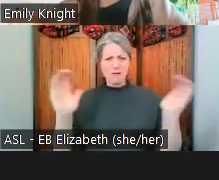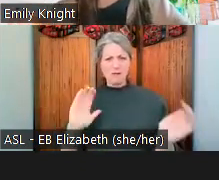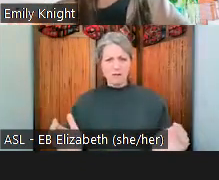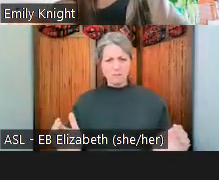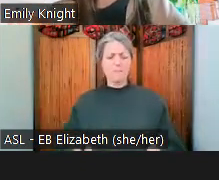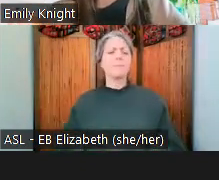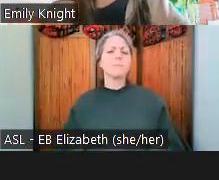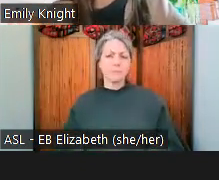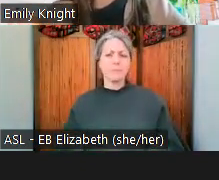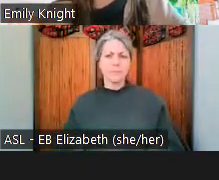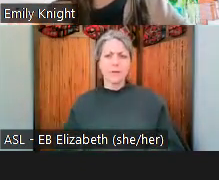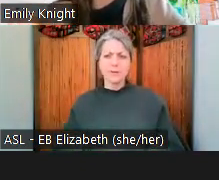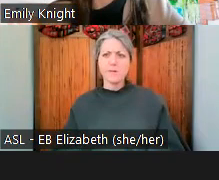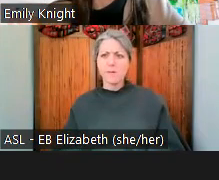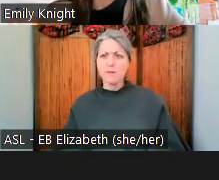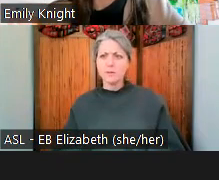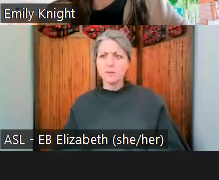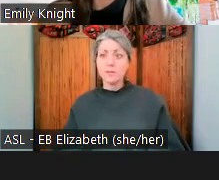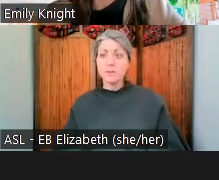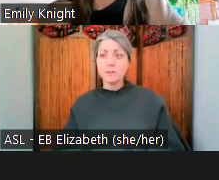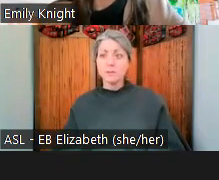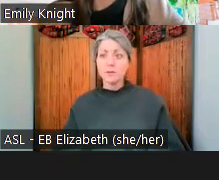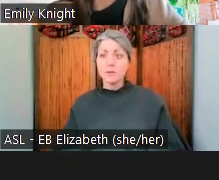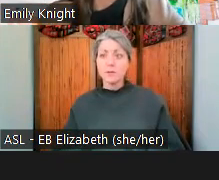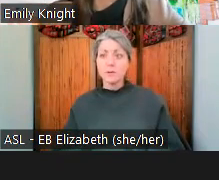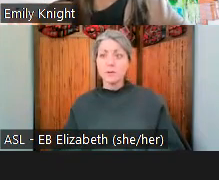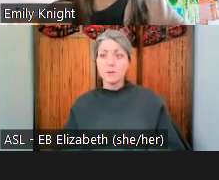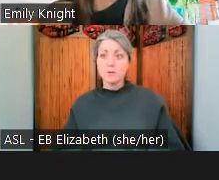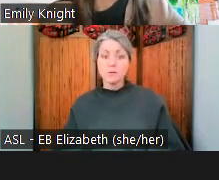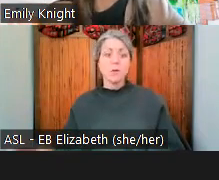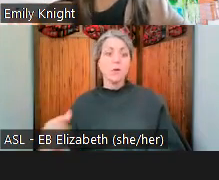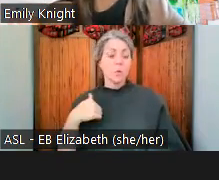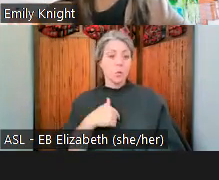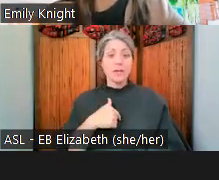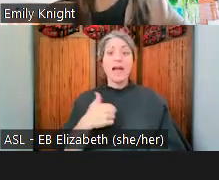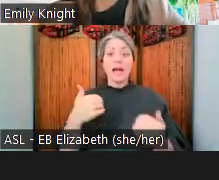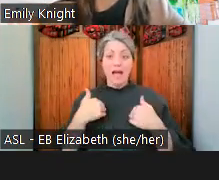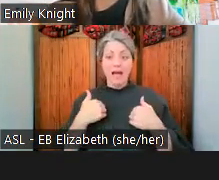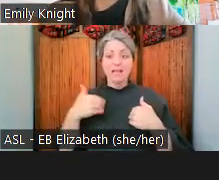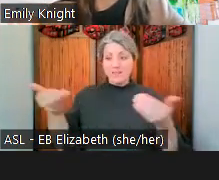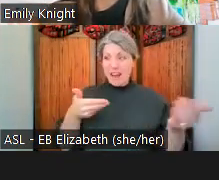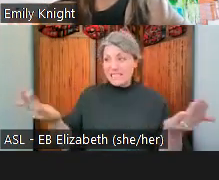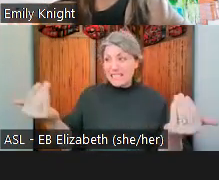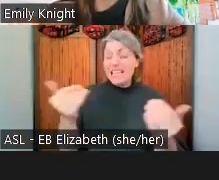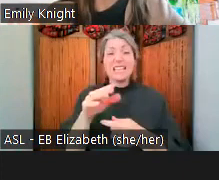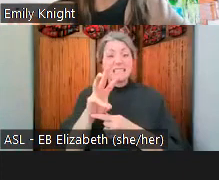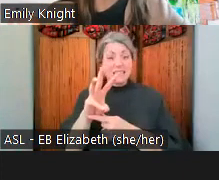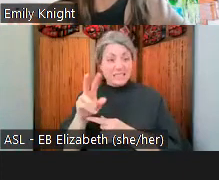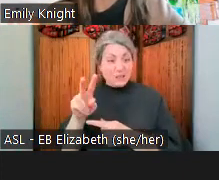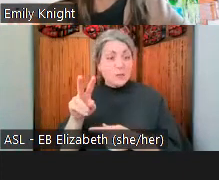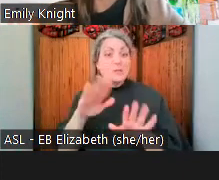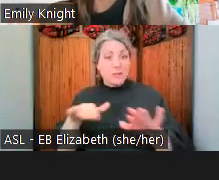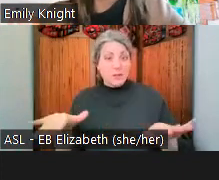And we then invited 62 children with and without autism into the lab. They were all between the ages of 7 and 17 years